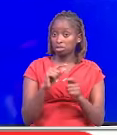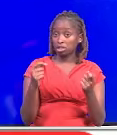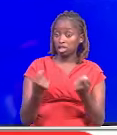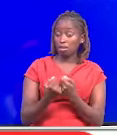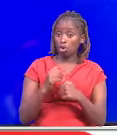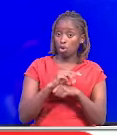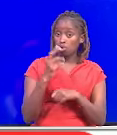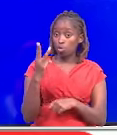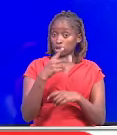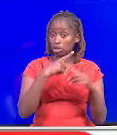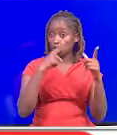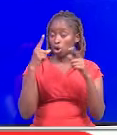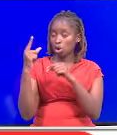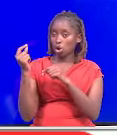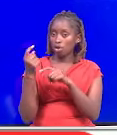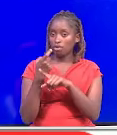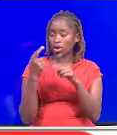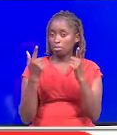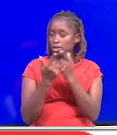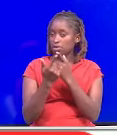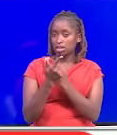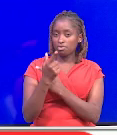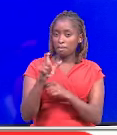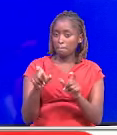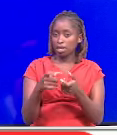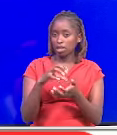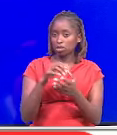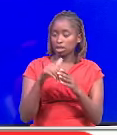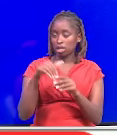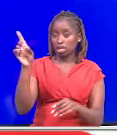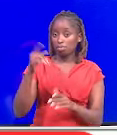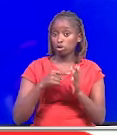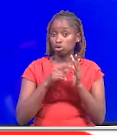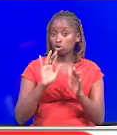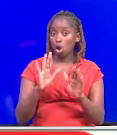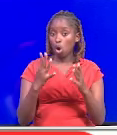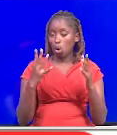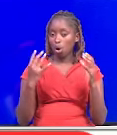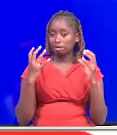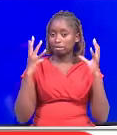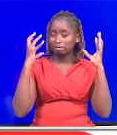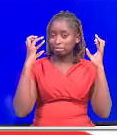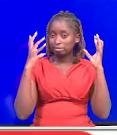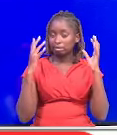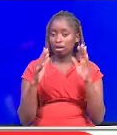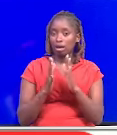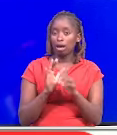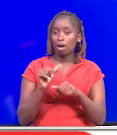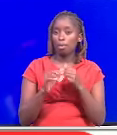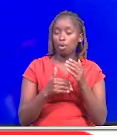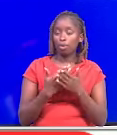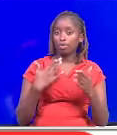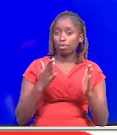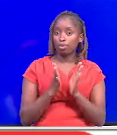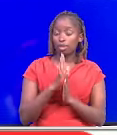led their counterparts from various media stations in Nairobi to display their frustrations against police brutality during